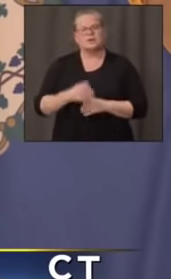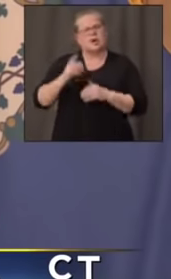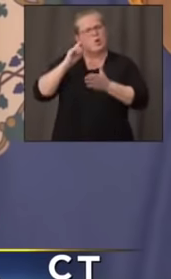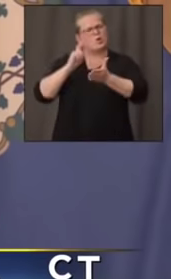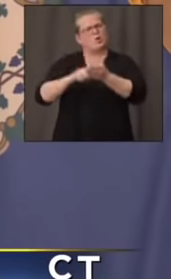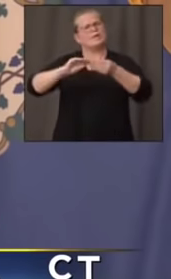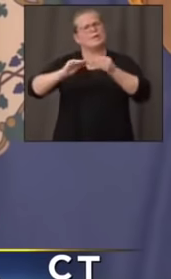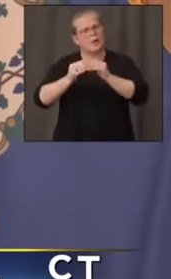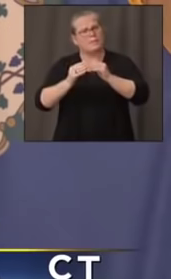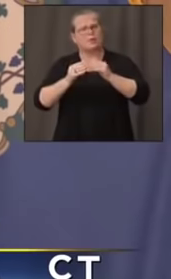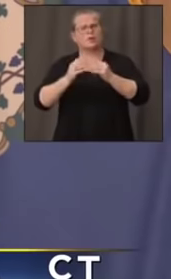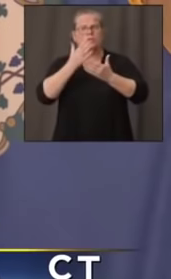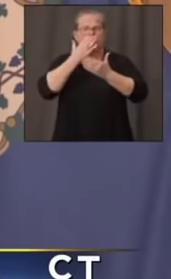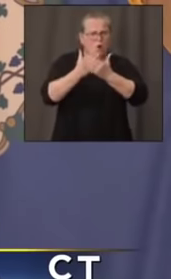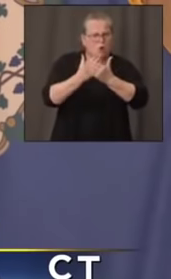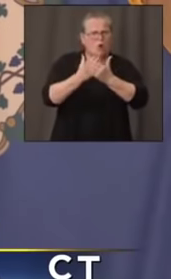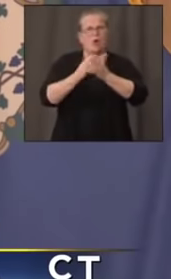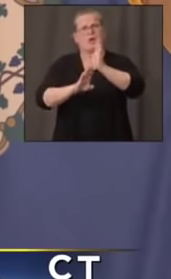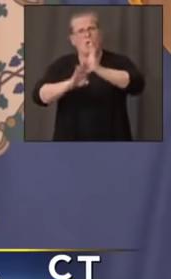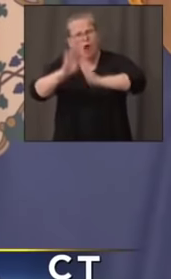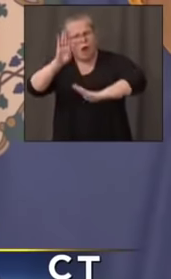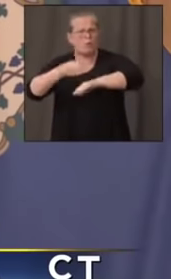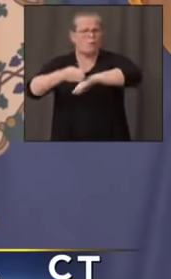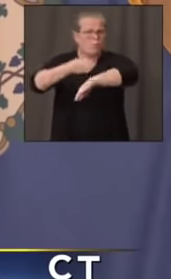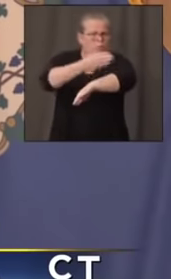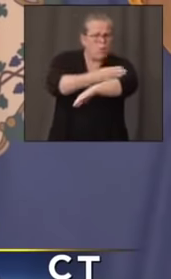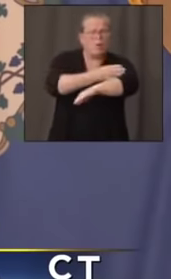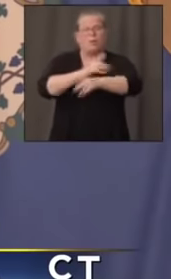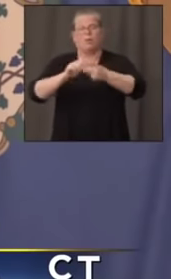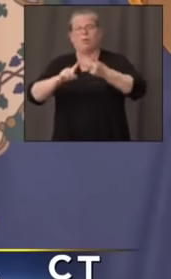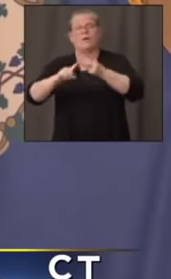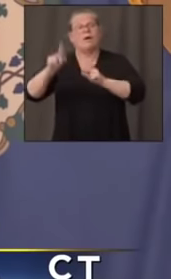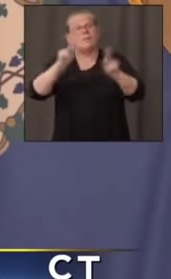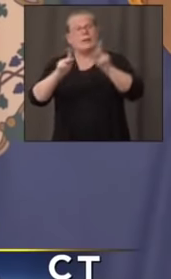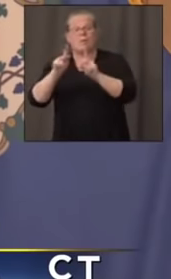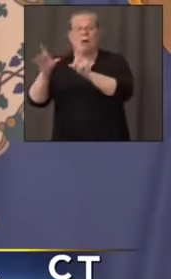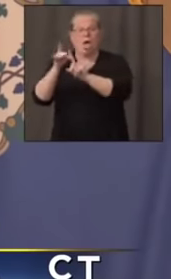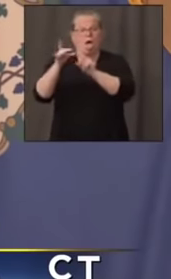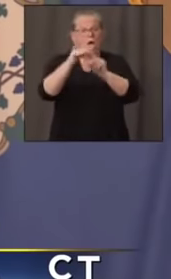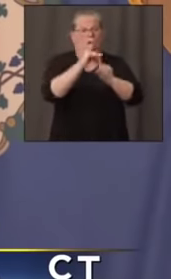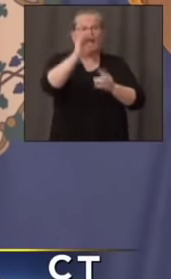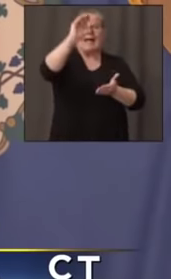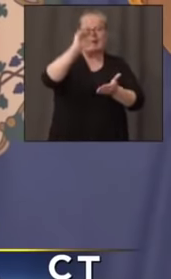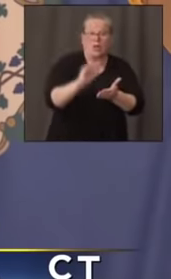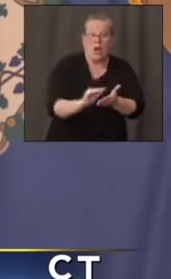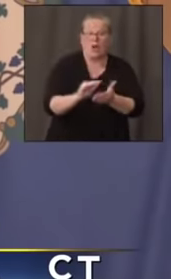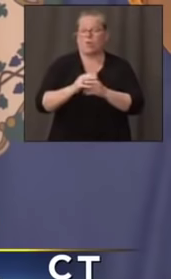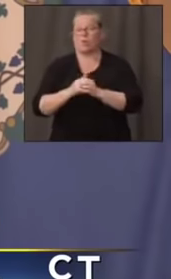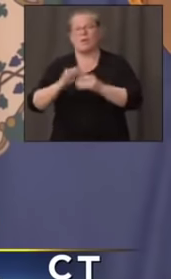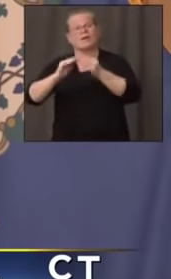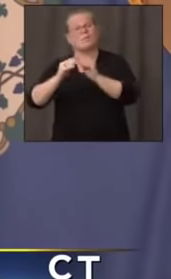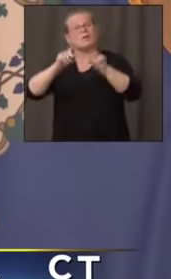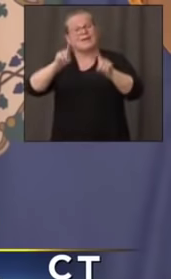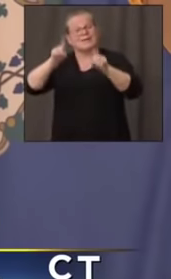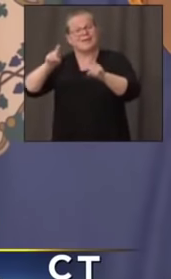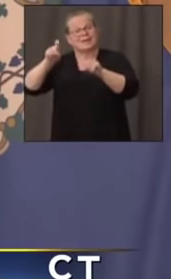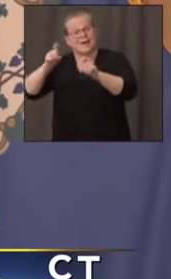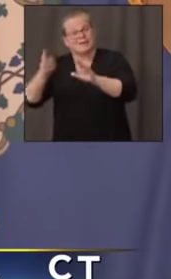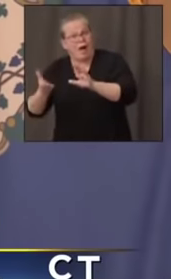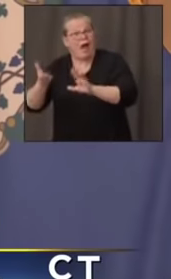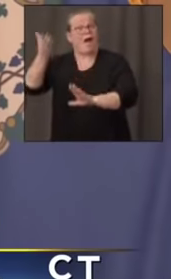capacities, because our infection rate is low, because the positivity rate stays low. That is the reason that we